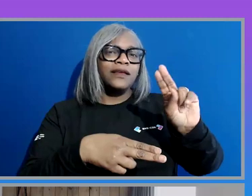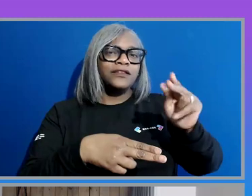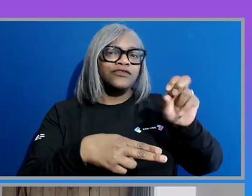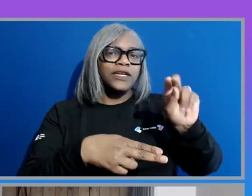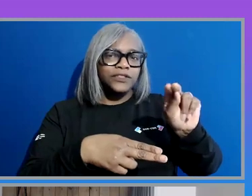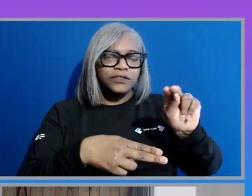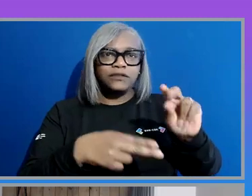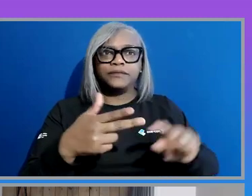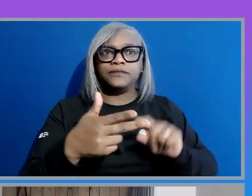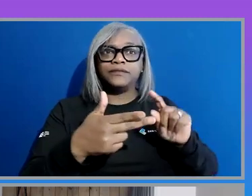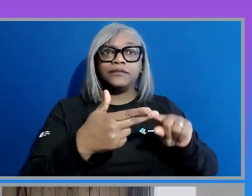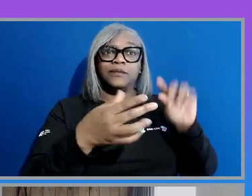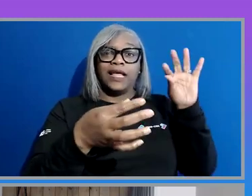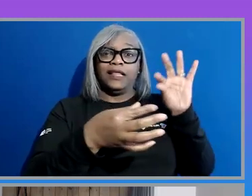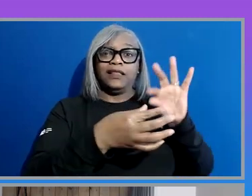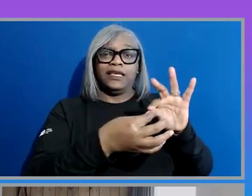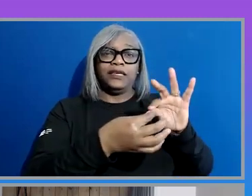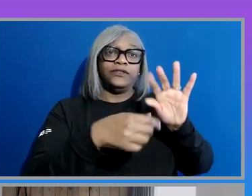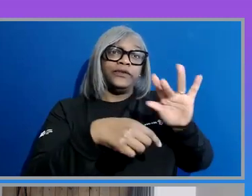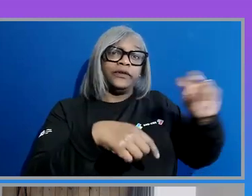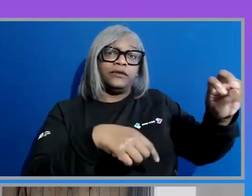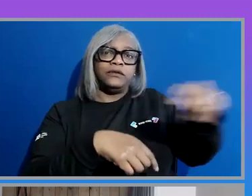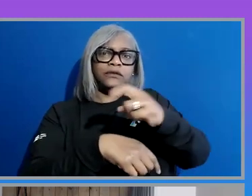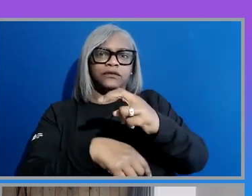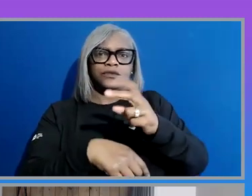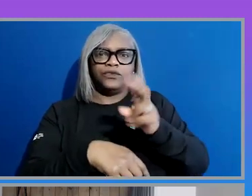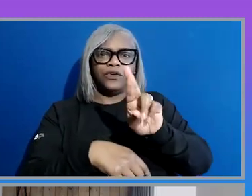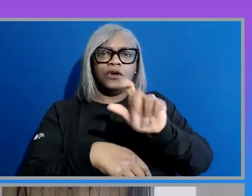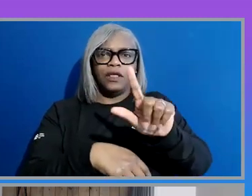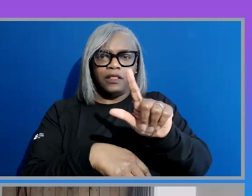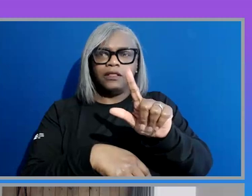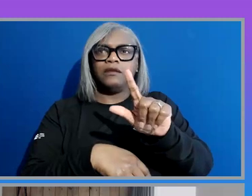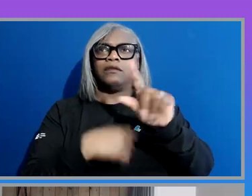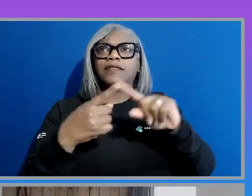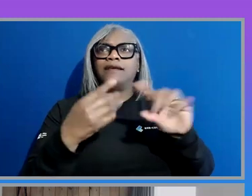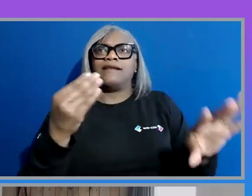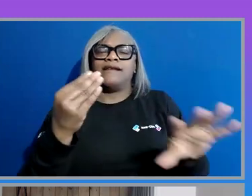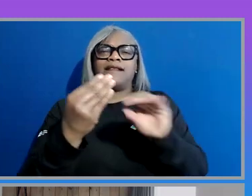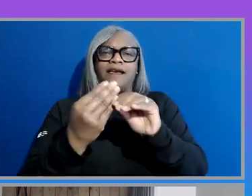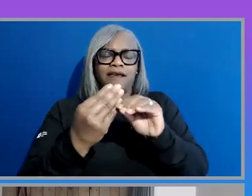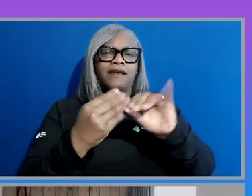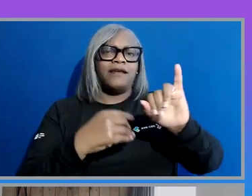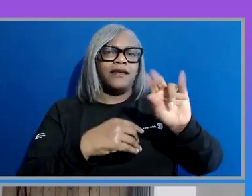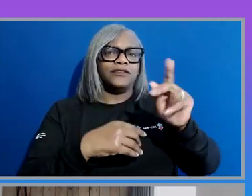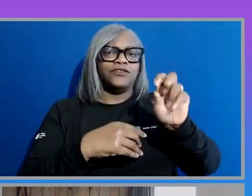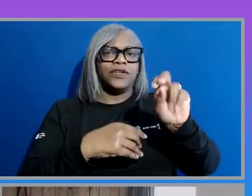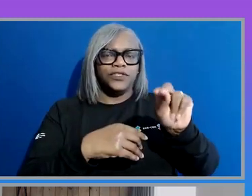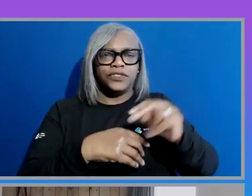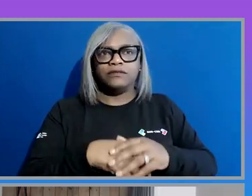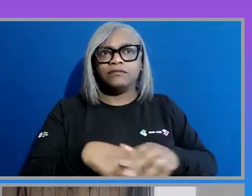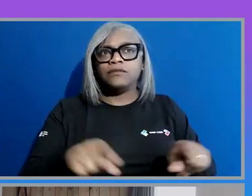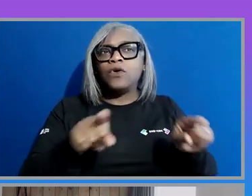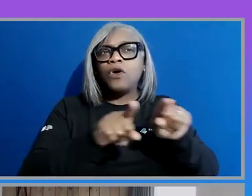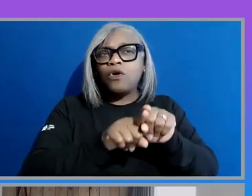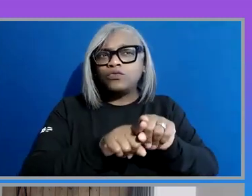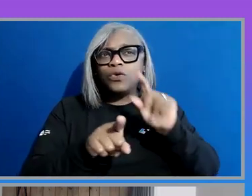to navigate to the route or URL that will allow the user to add that integration. And we can even imagine the